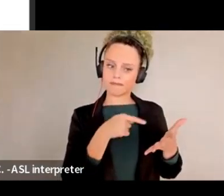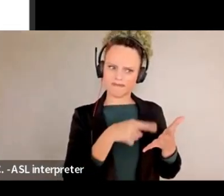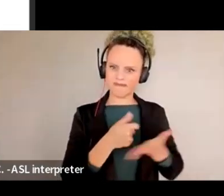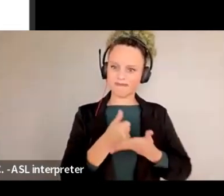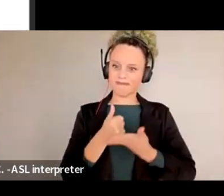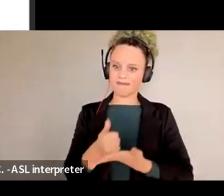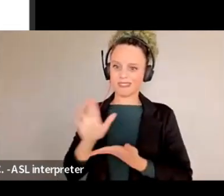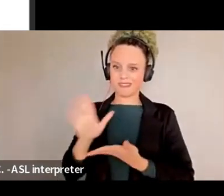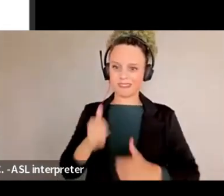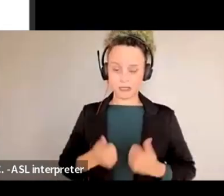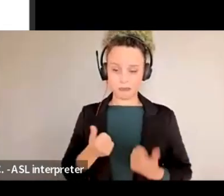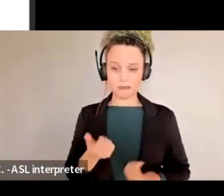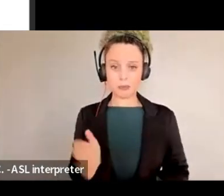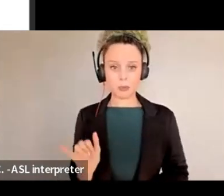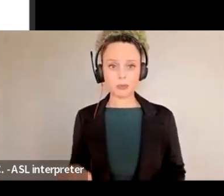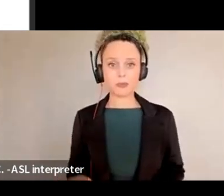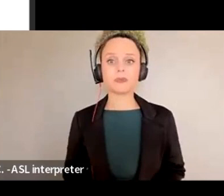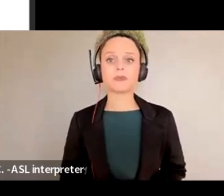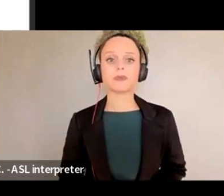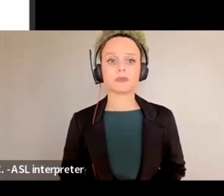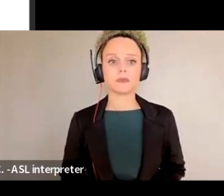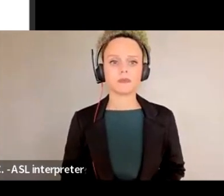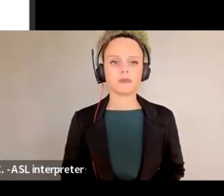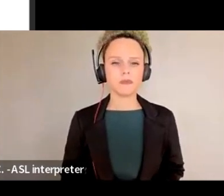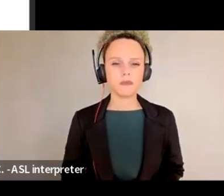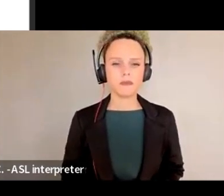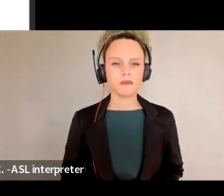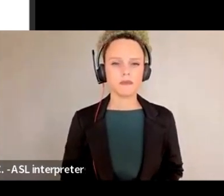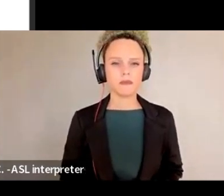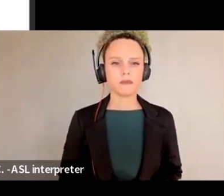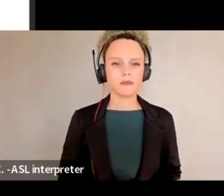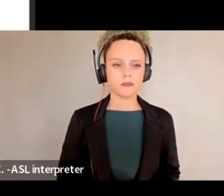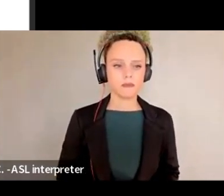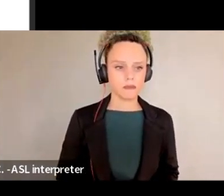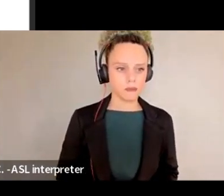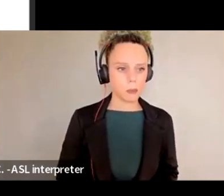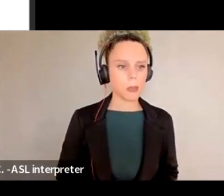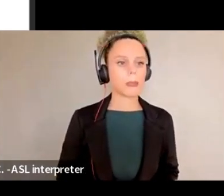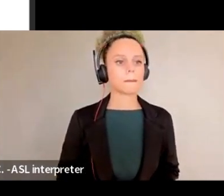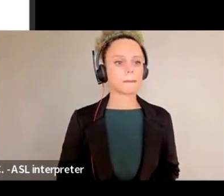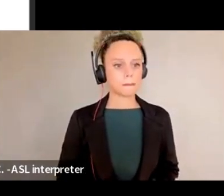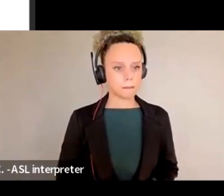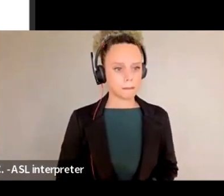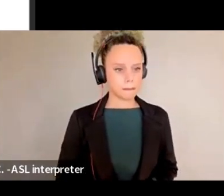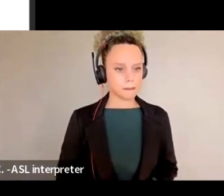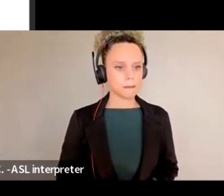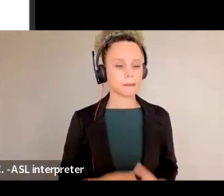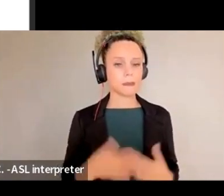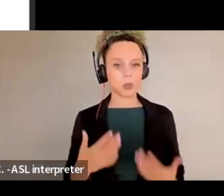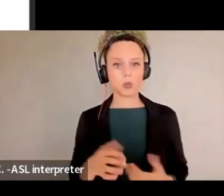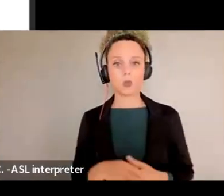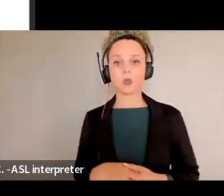these also may be areas that will be very influential in their life.